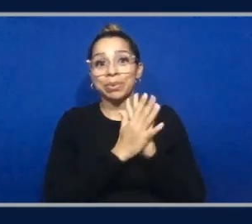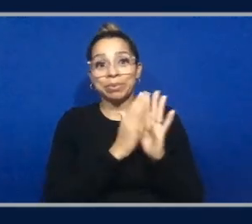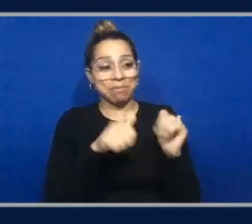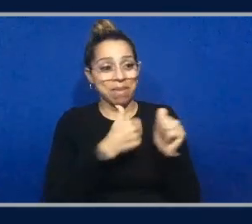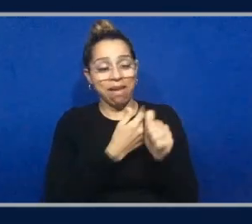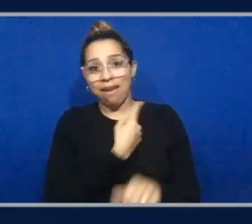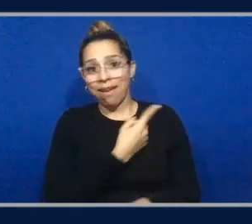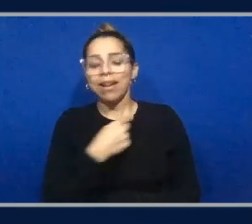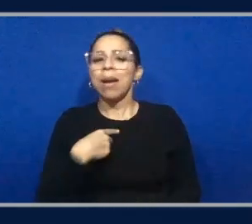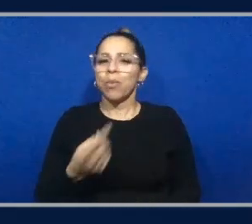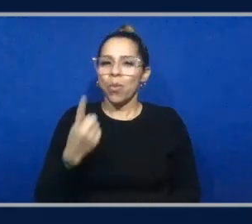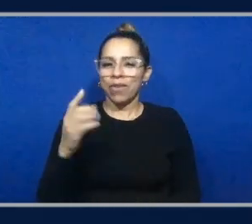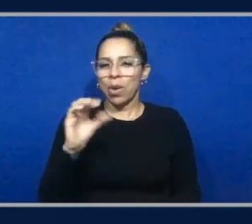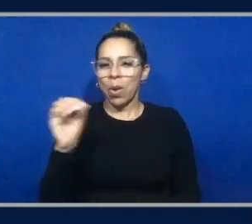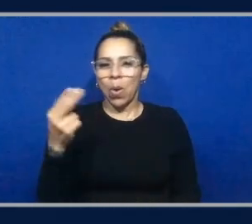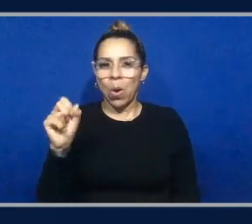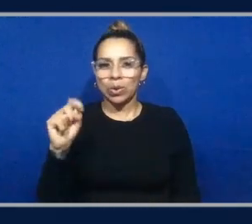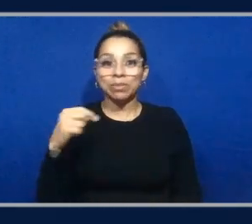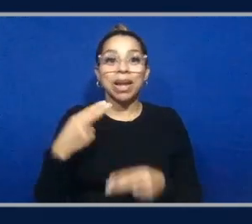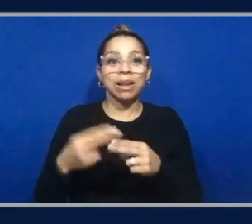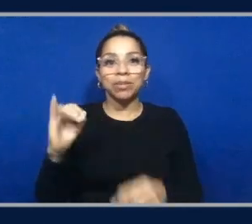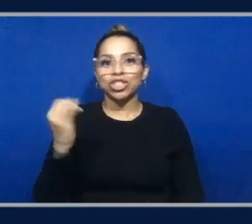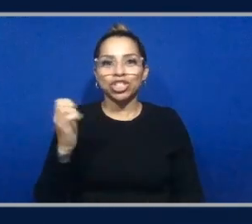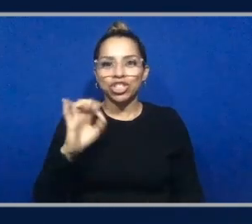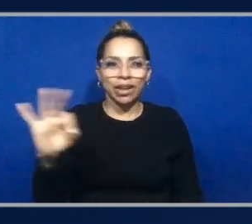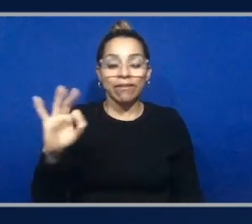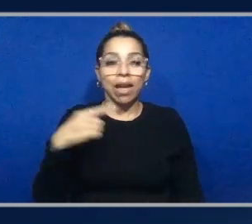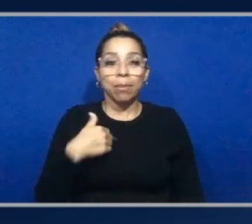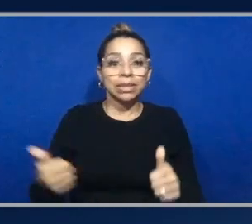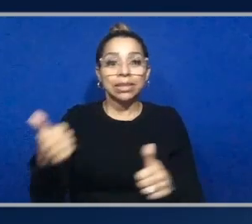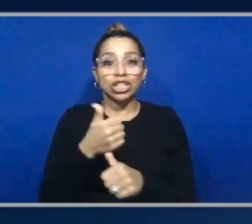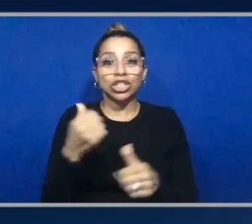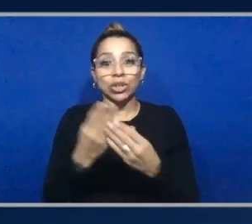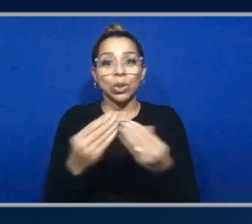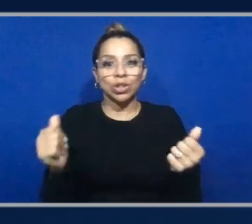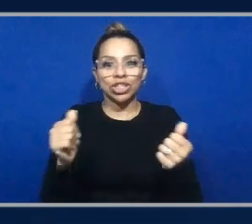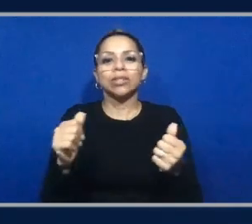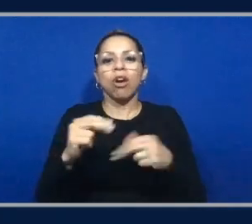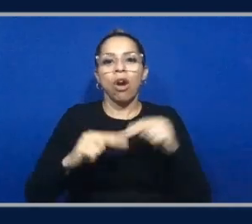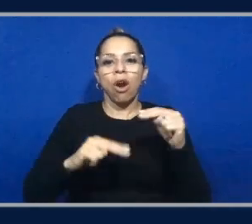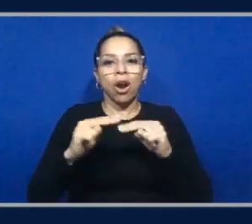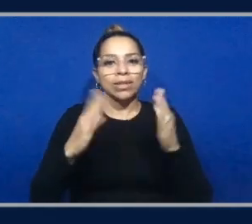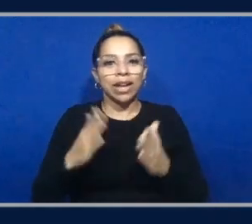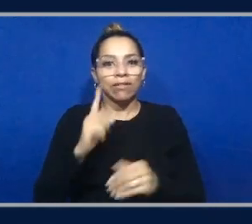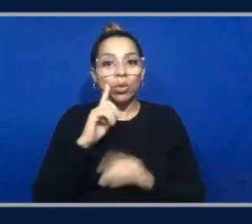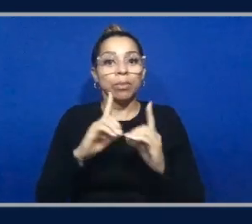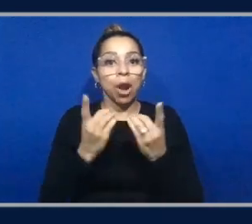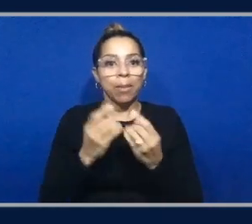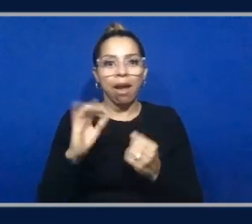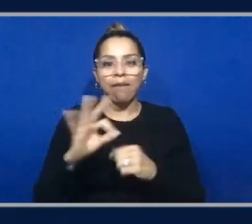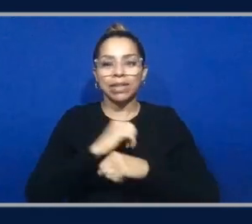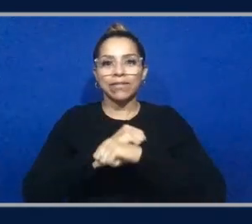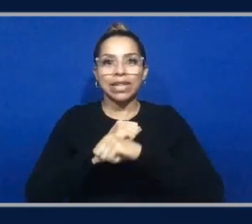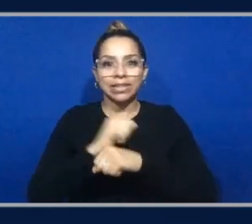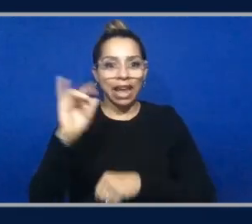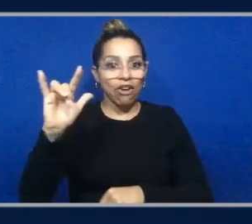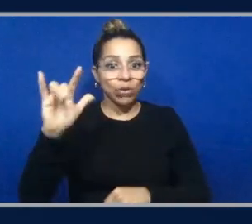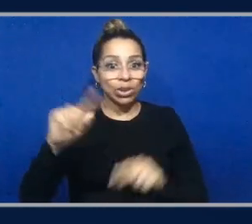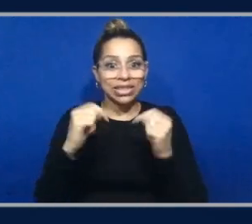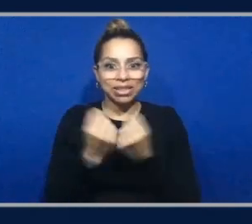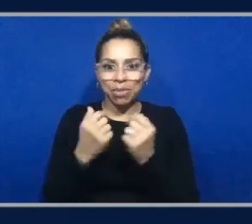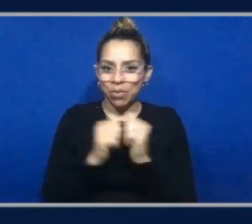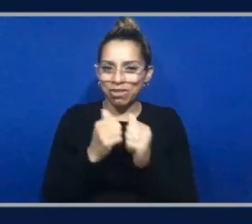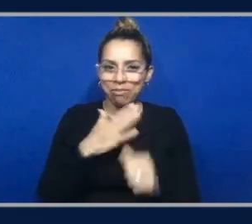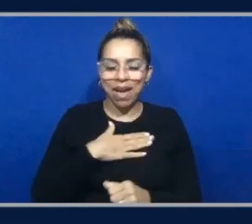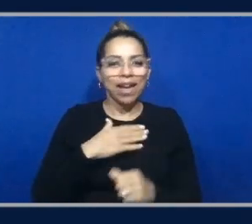name is Jeff Marushak. I'm a senior solutions architect on our Department of Defense Air Force team, and I'm joined by my lovely co-host, Fiona. Thanks so much.